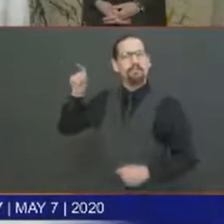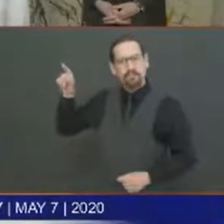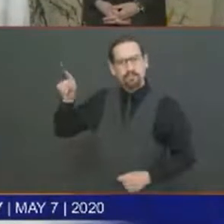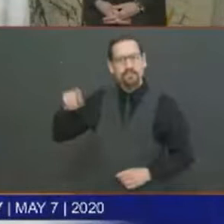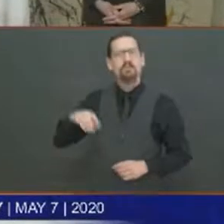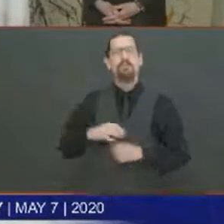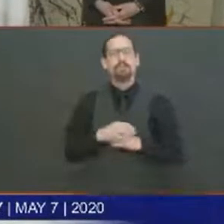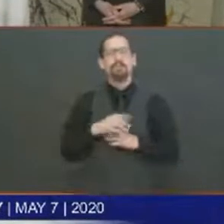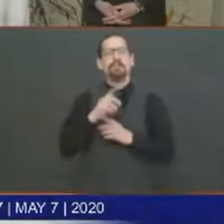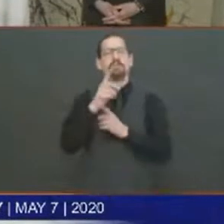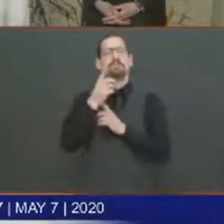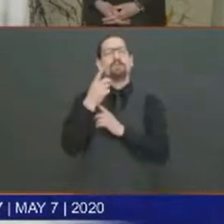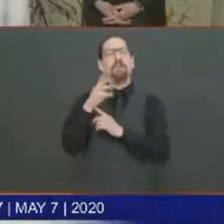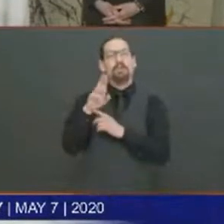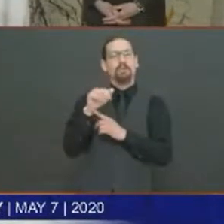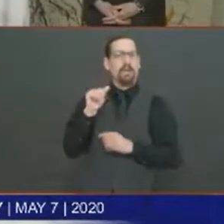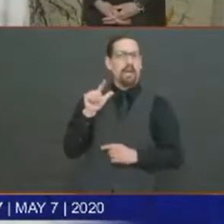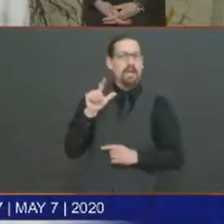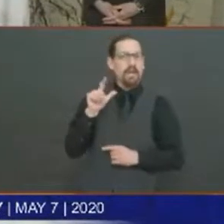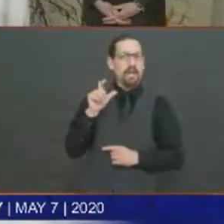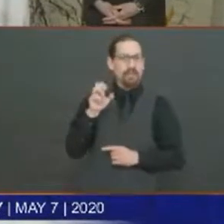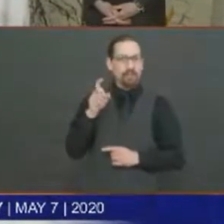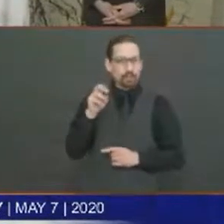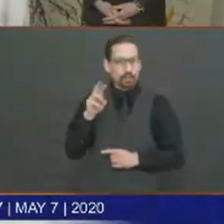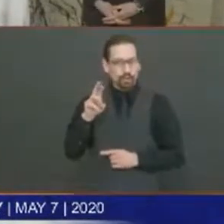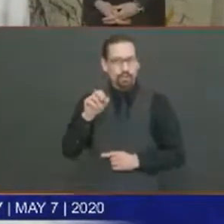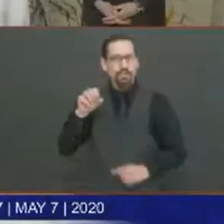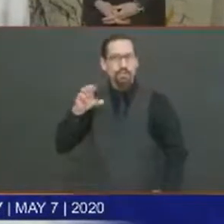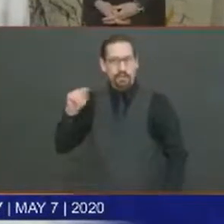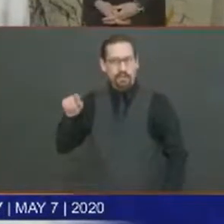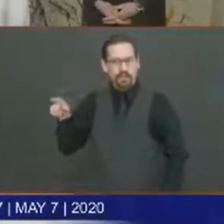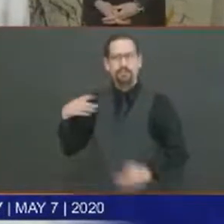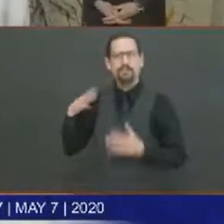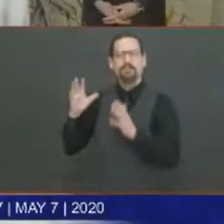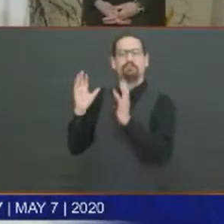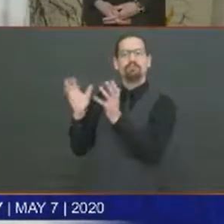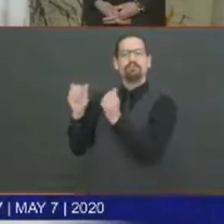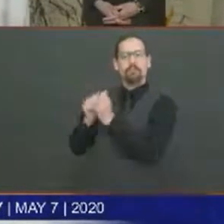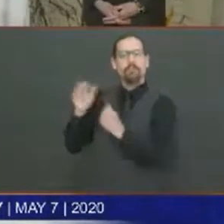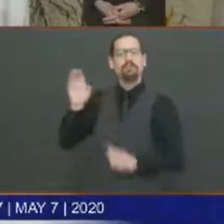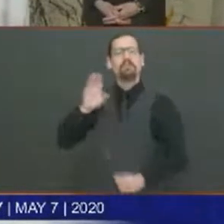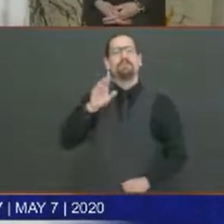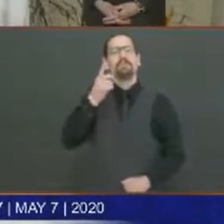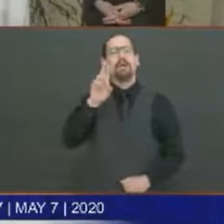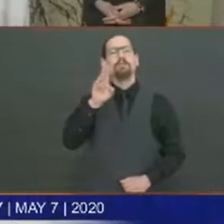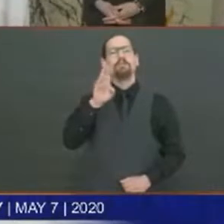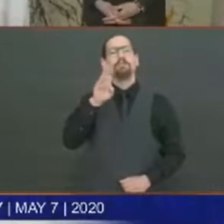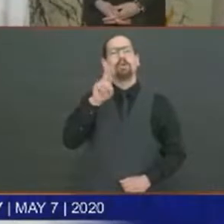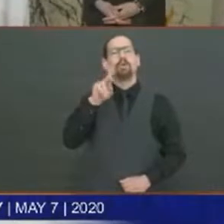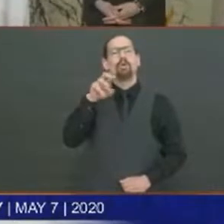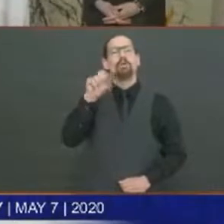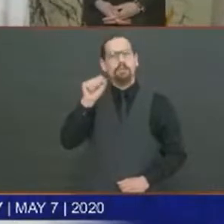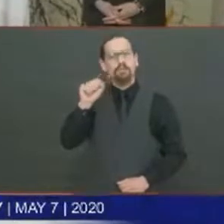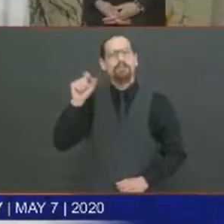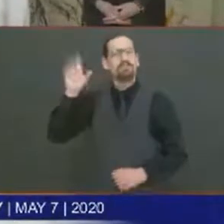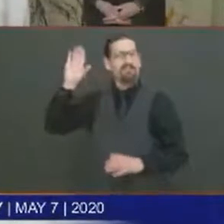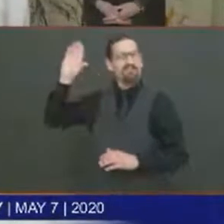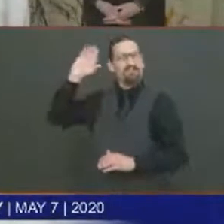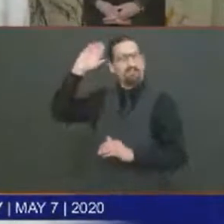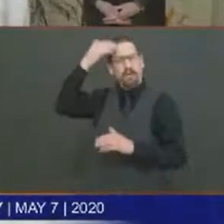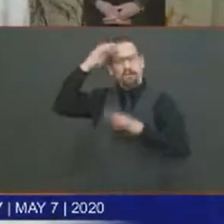Dr. Deborah Birx. She reviewed where we are. She reviewed our testing protocol, and